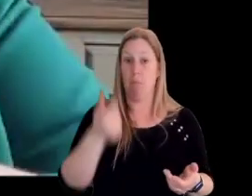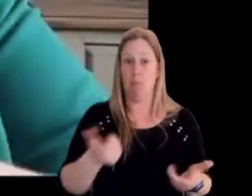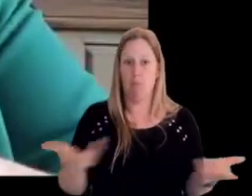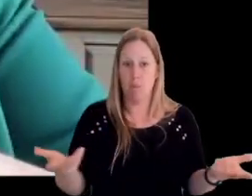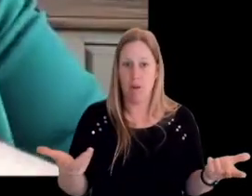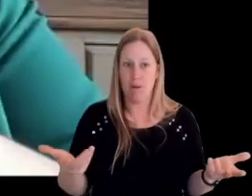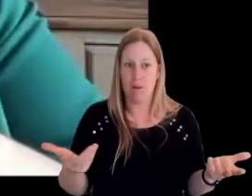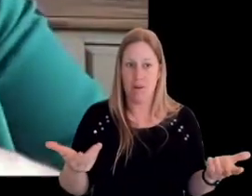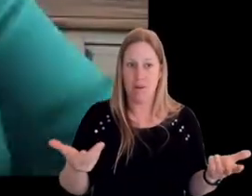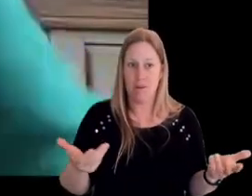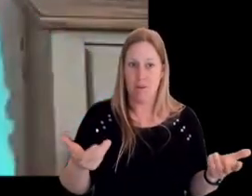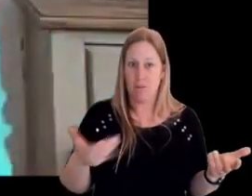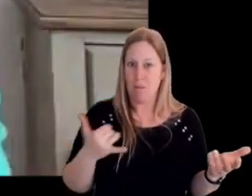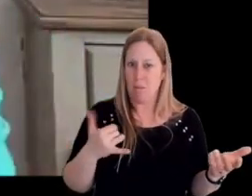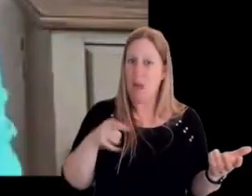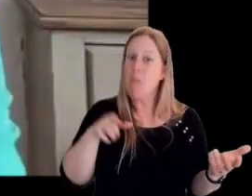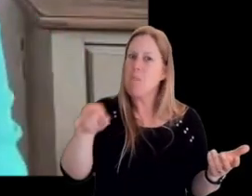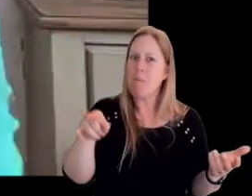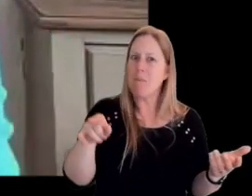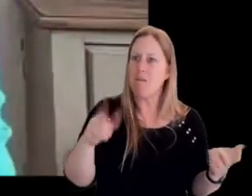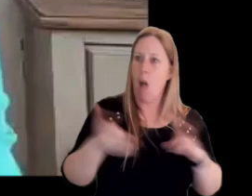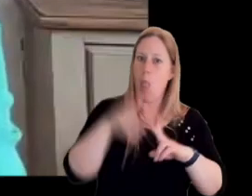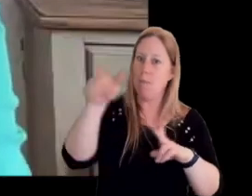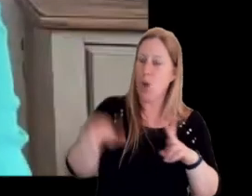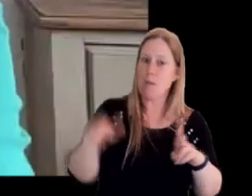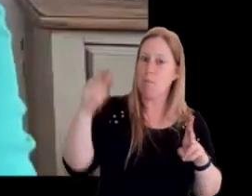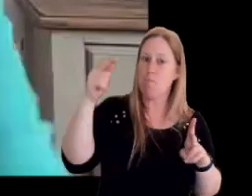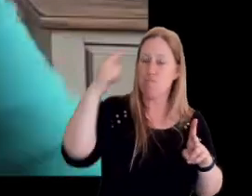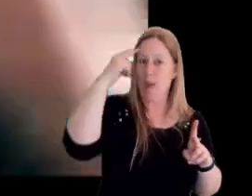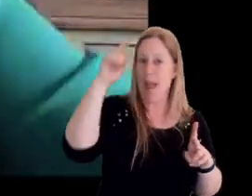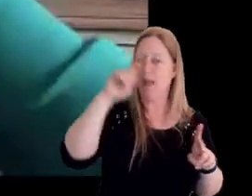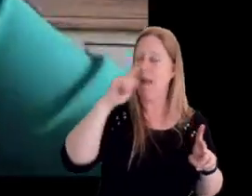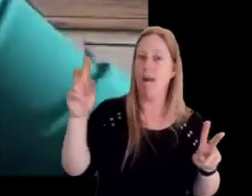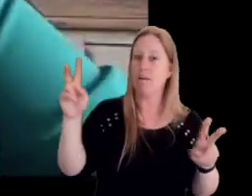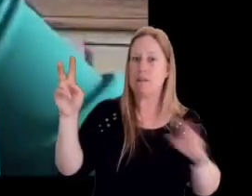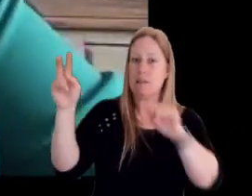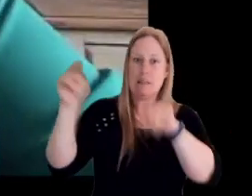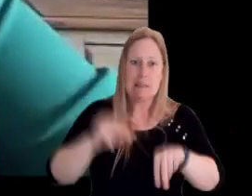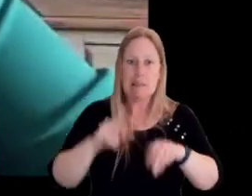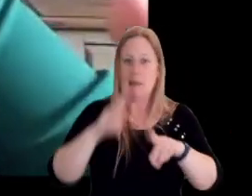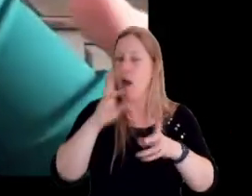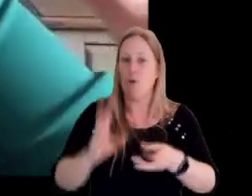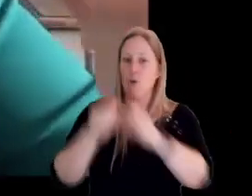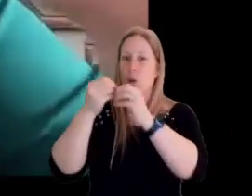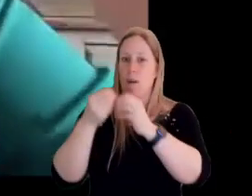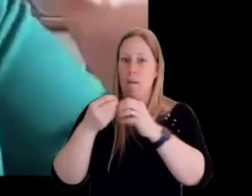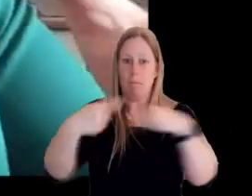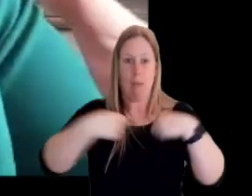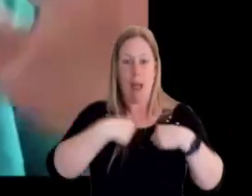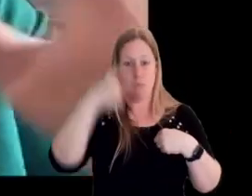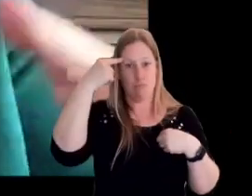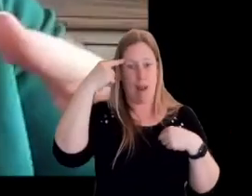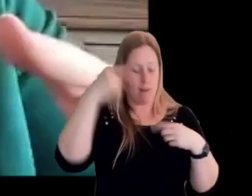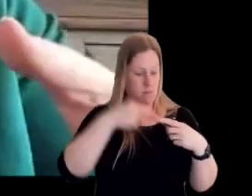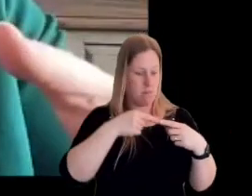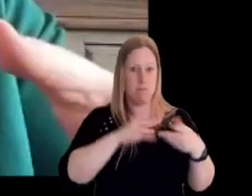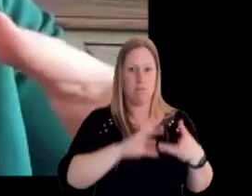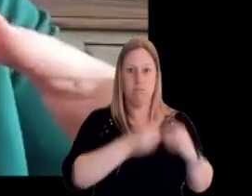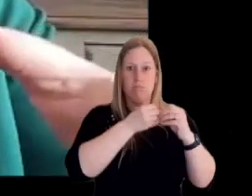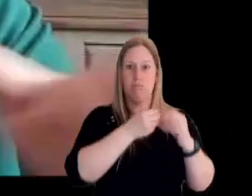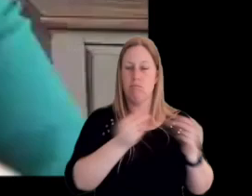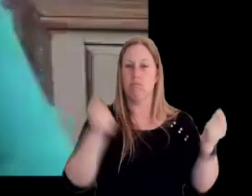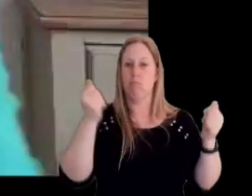up to that solution, that your brain doesn't allow you to see that thing as clearly as I see